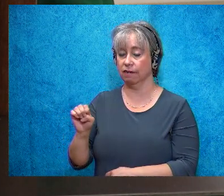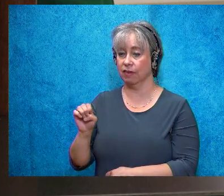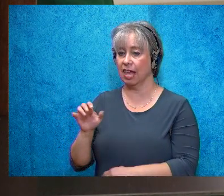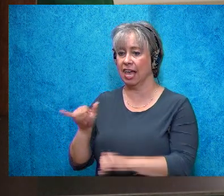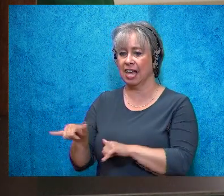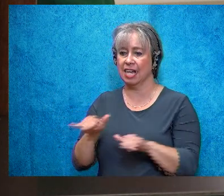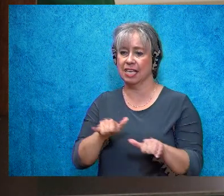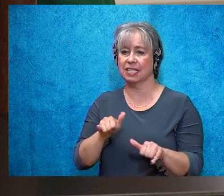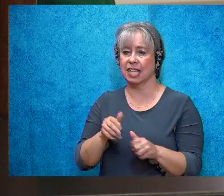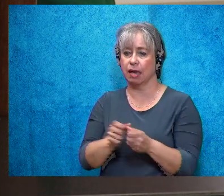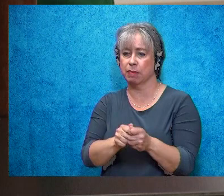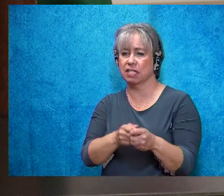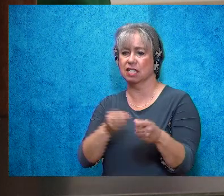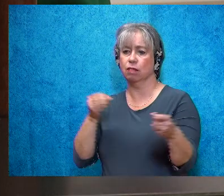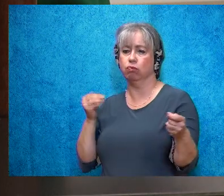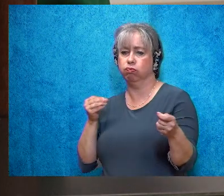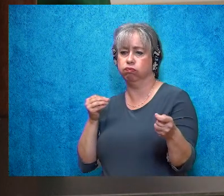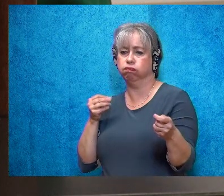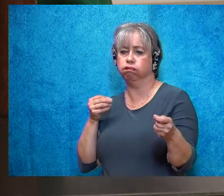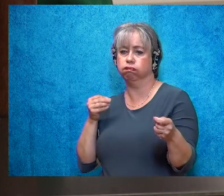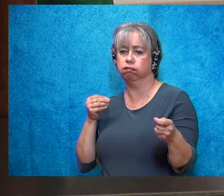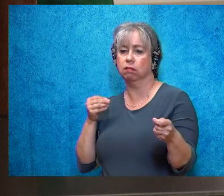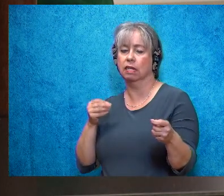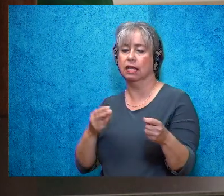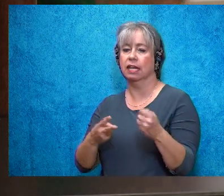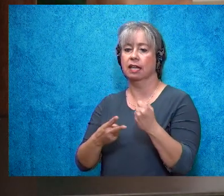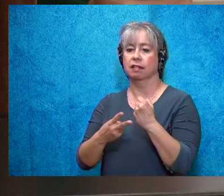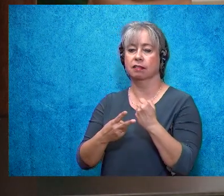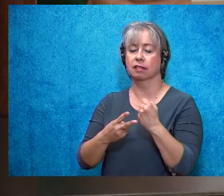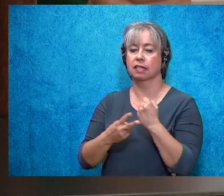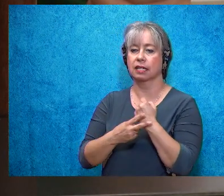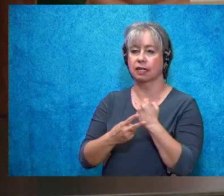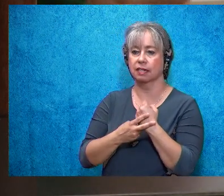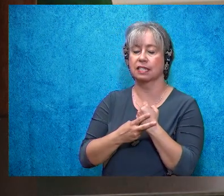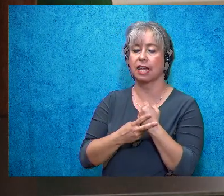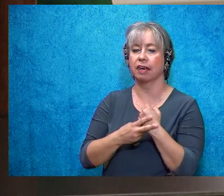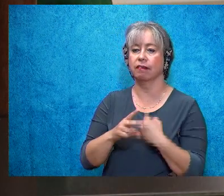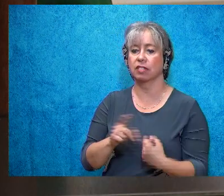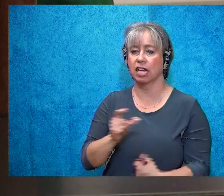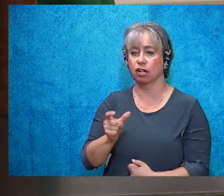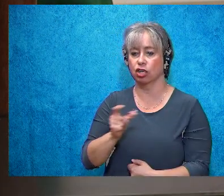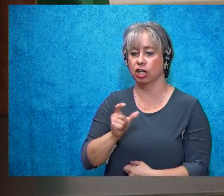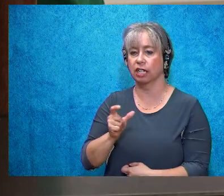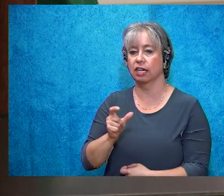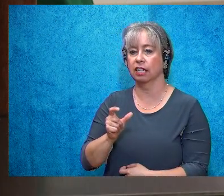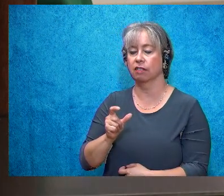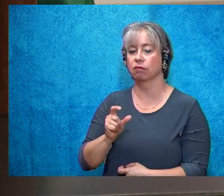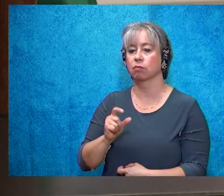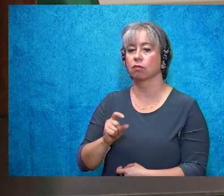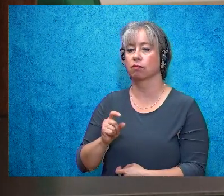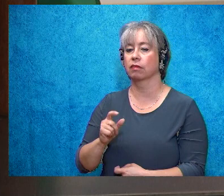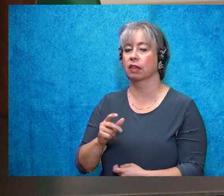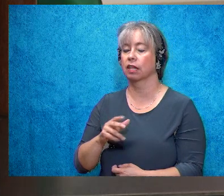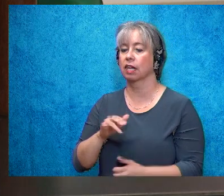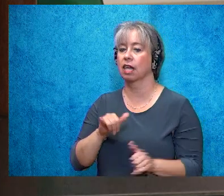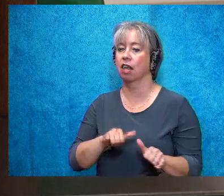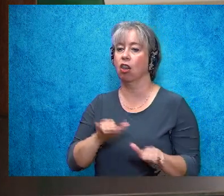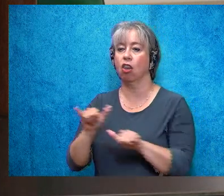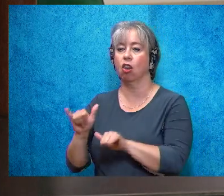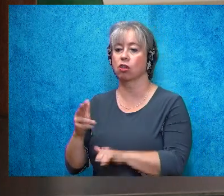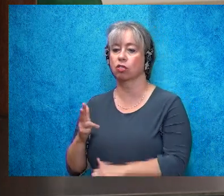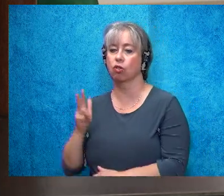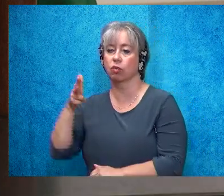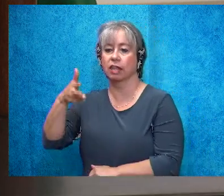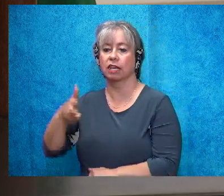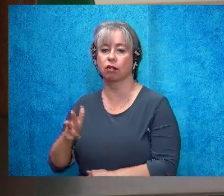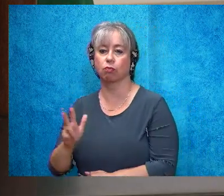some stored potential energy and then we released it, it converted to kinetic energy. And our roller coaster interactive, we